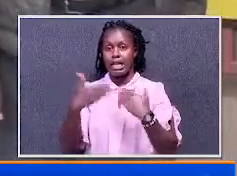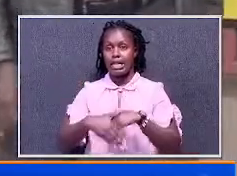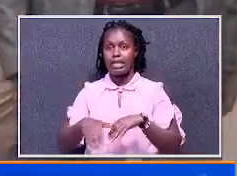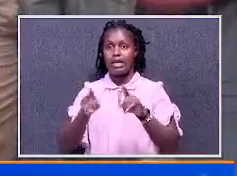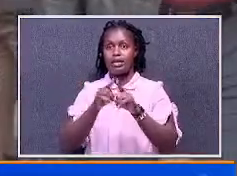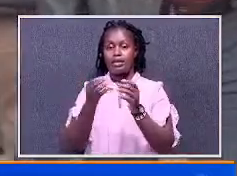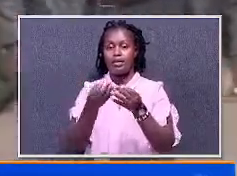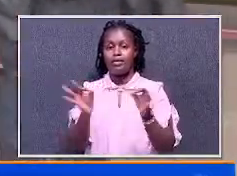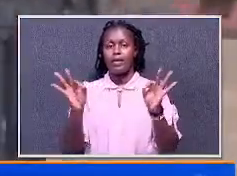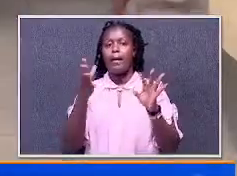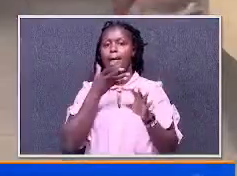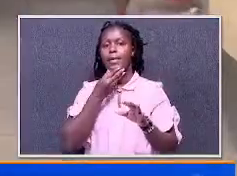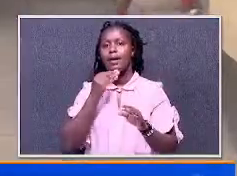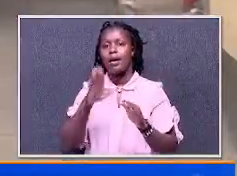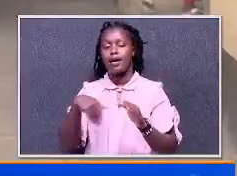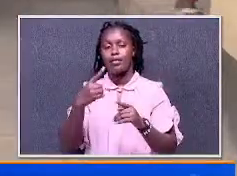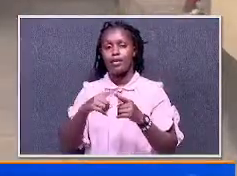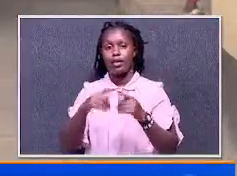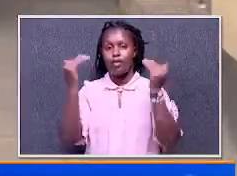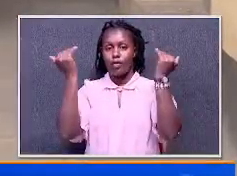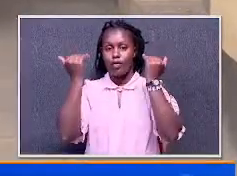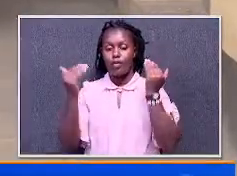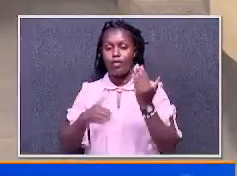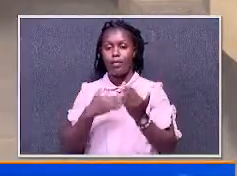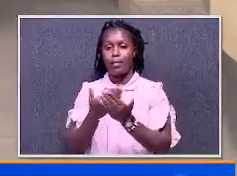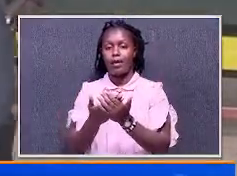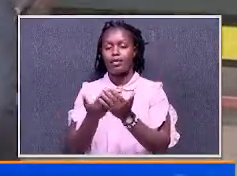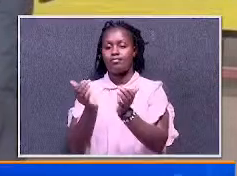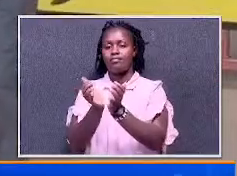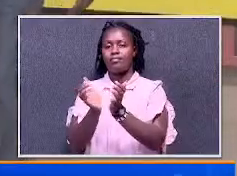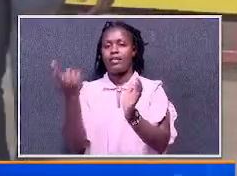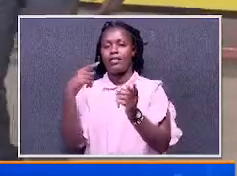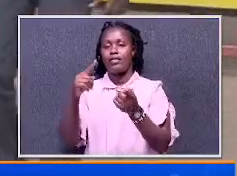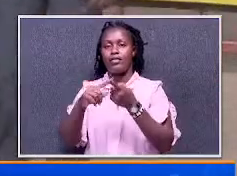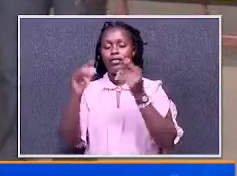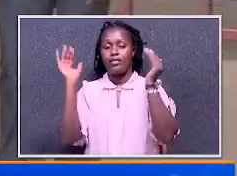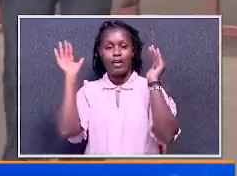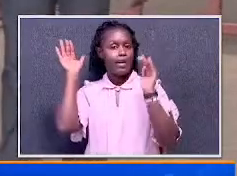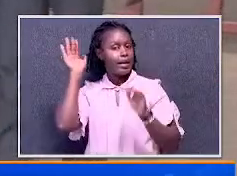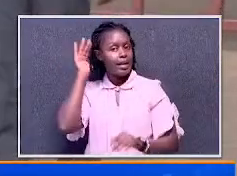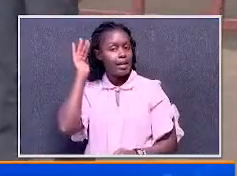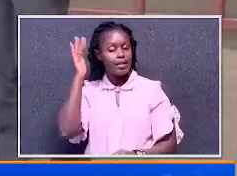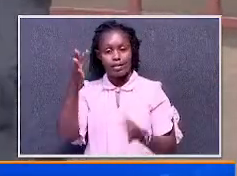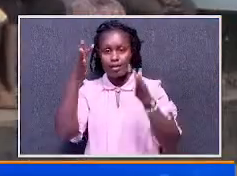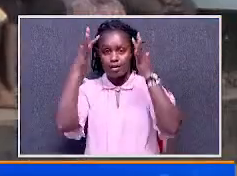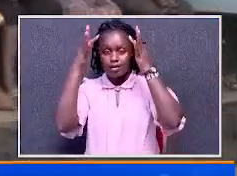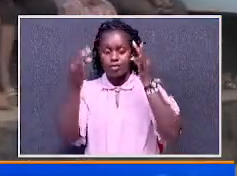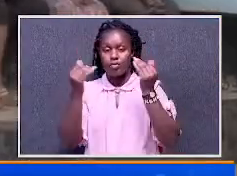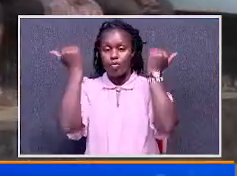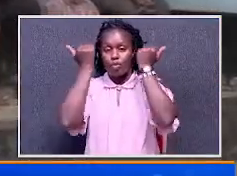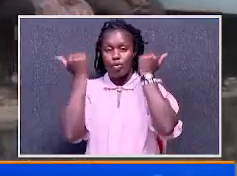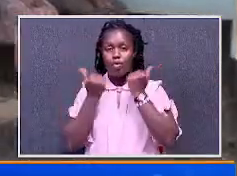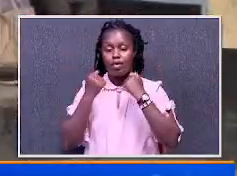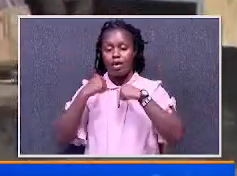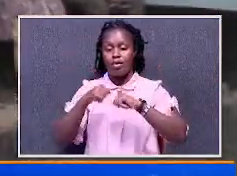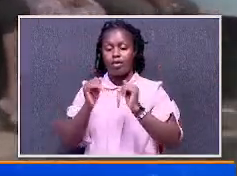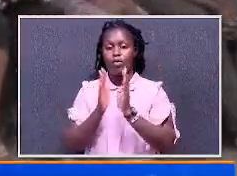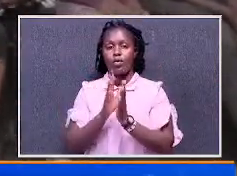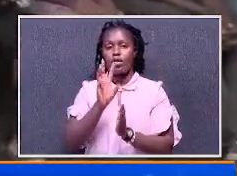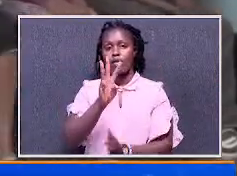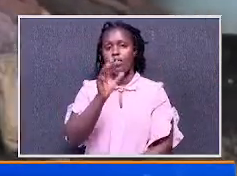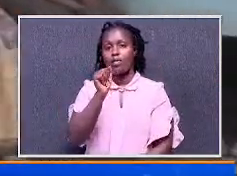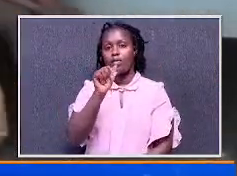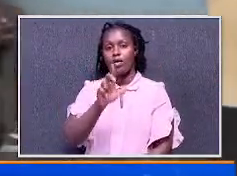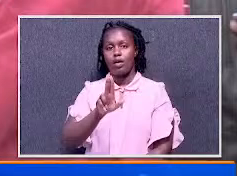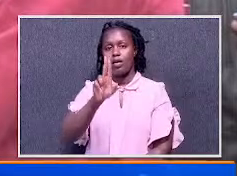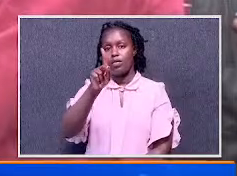a free man after the Court of Appeal cleared his appeal for hearing. In the decision, the court agreed with Waluke's lawyers